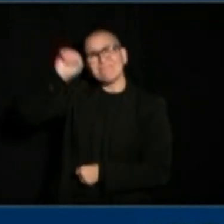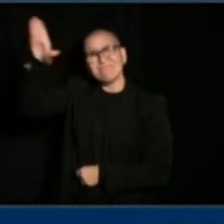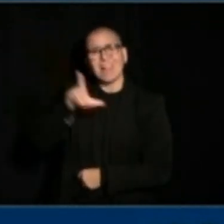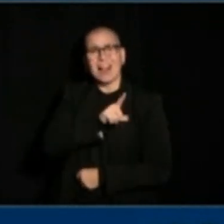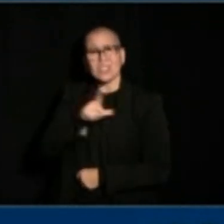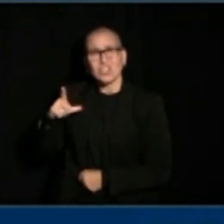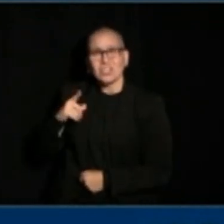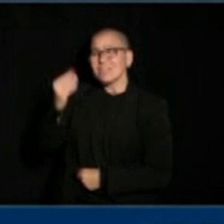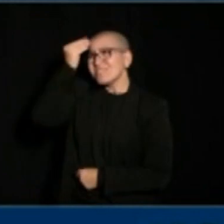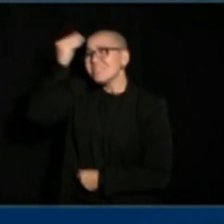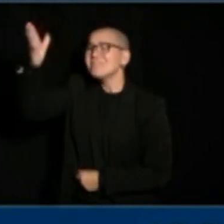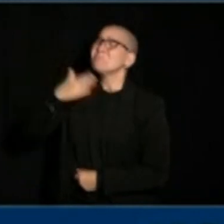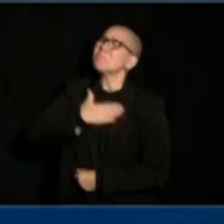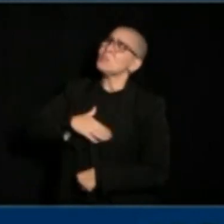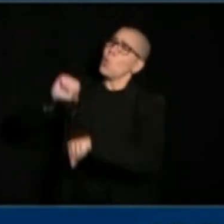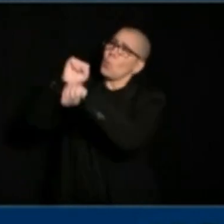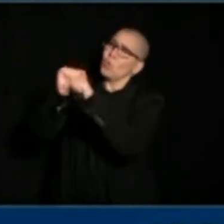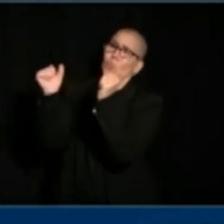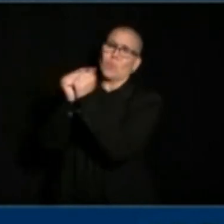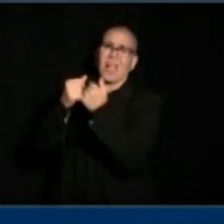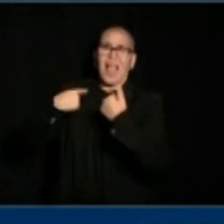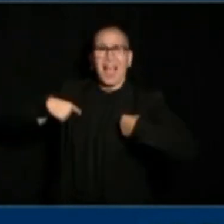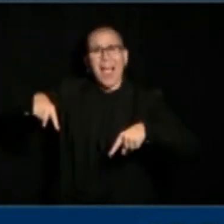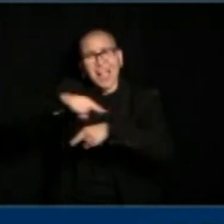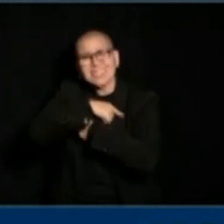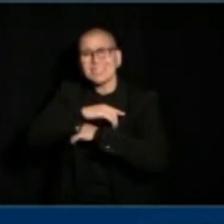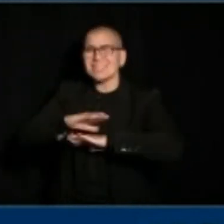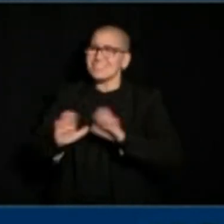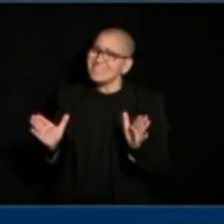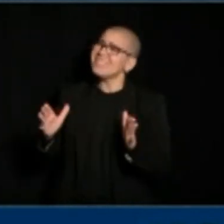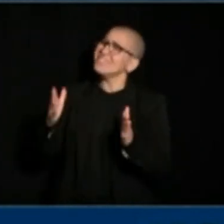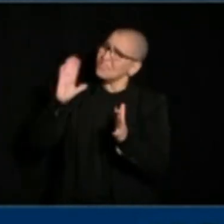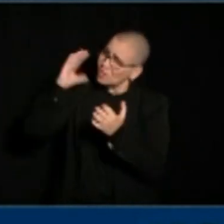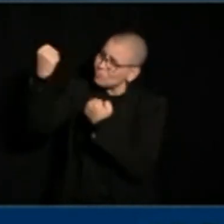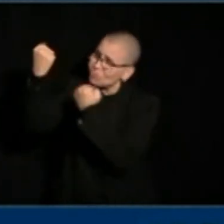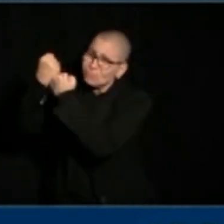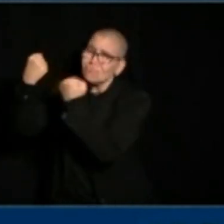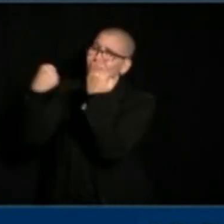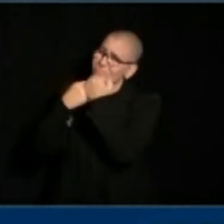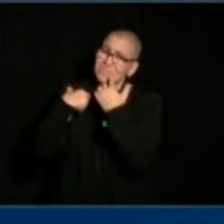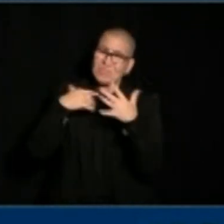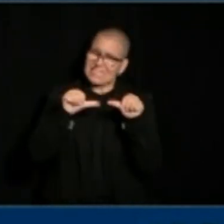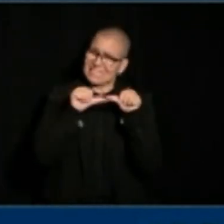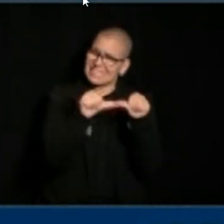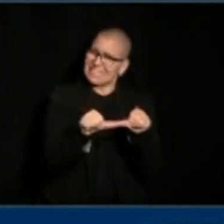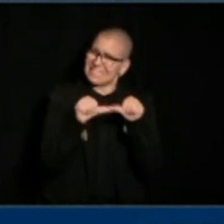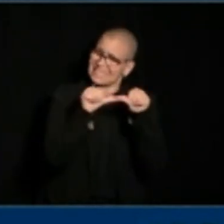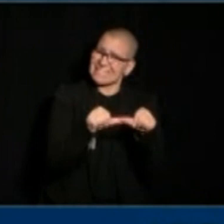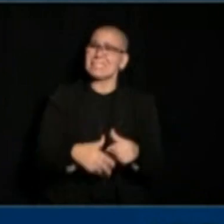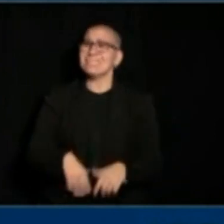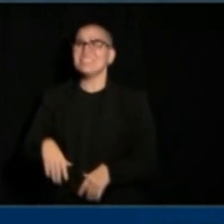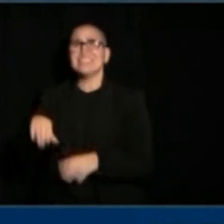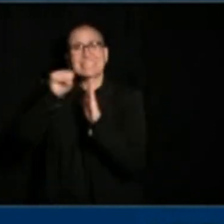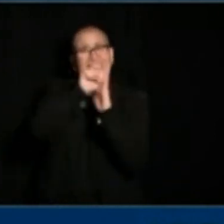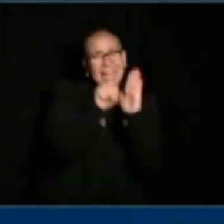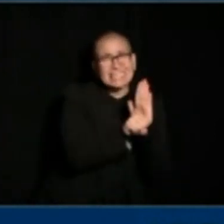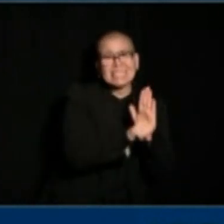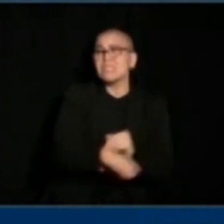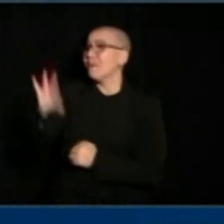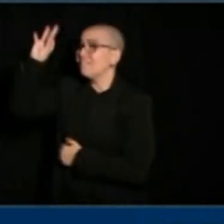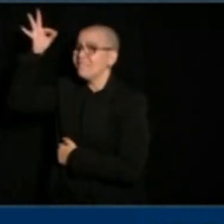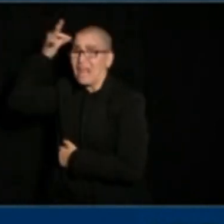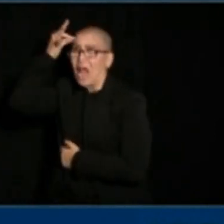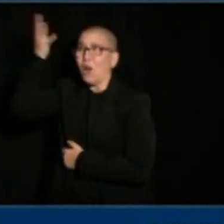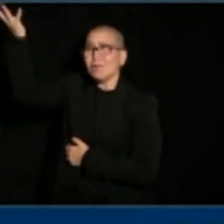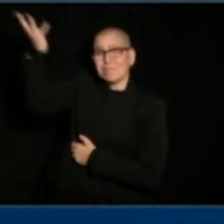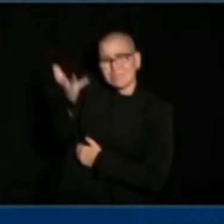will continue to fight for that both here at the state level and at the federal level to make sure it gets done. And it's not going to be easy. These